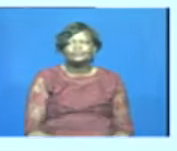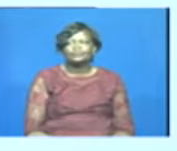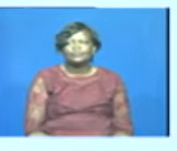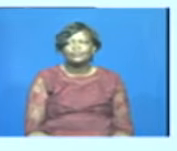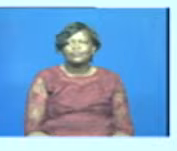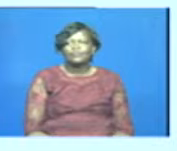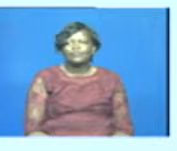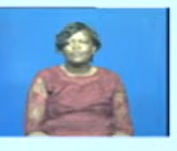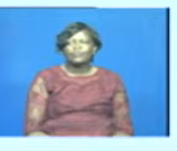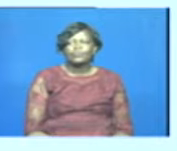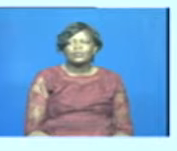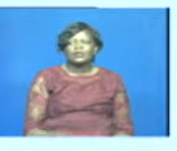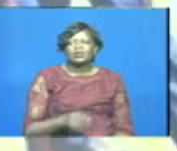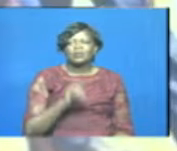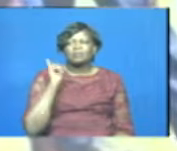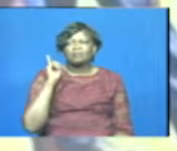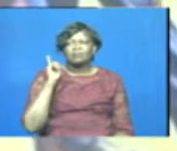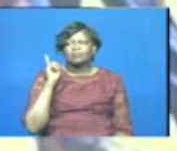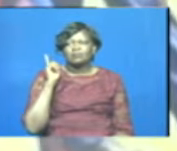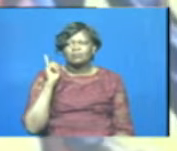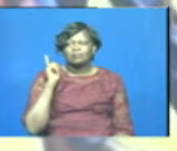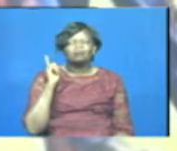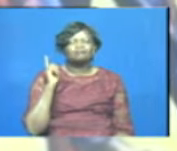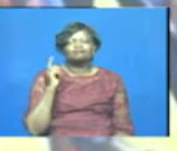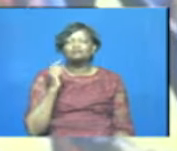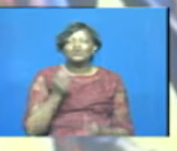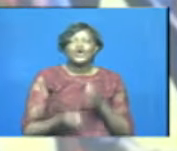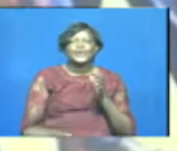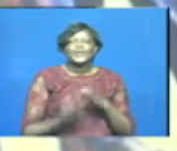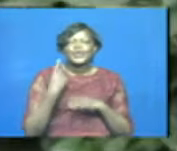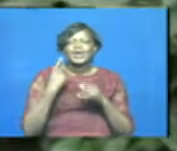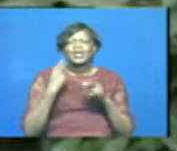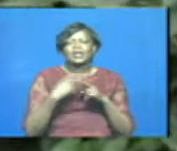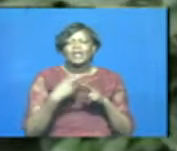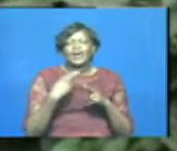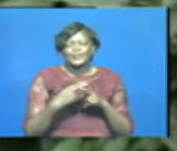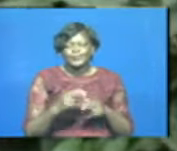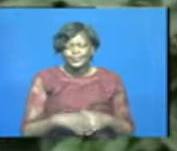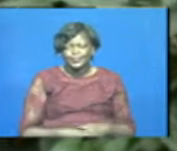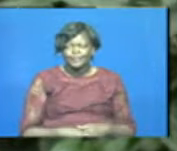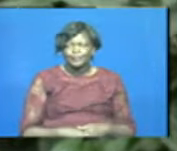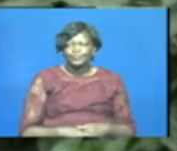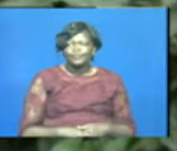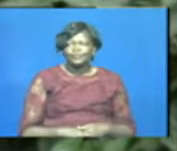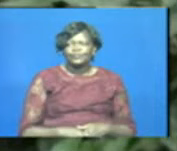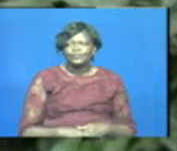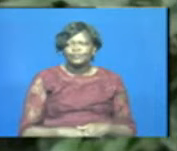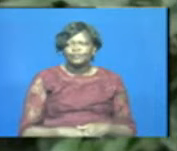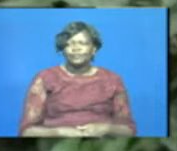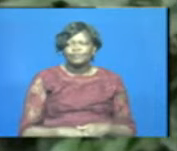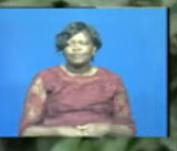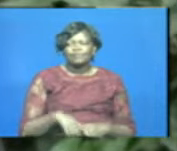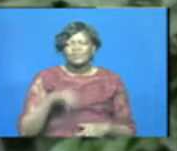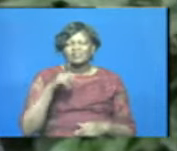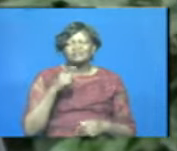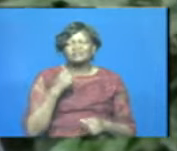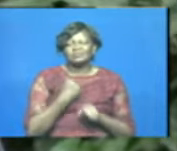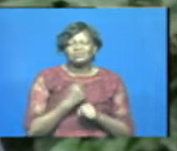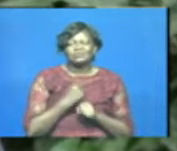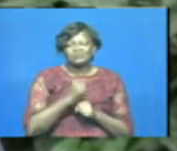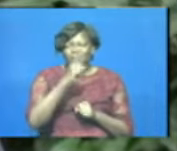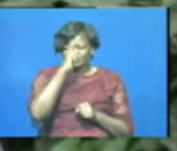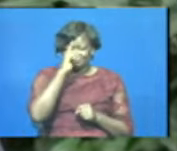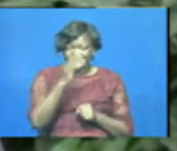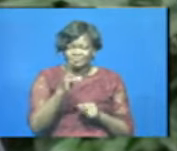Ngobe was the brains behind these new emblems of the new Kenya Air Force. And I did that work at a very strict supervision. At the